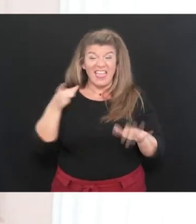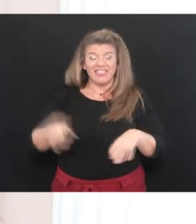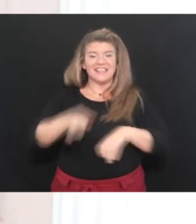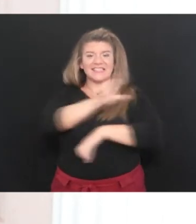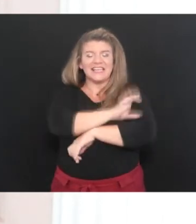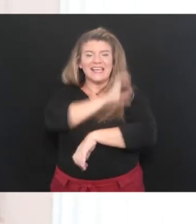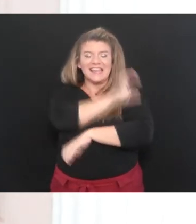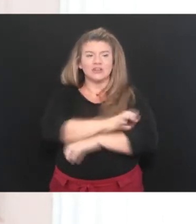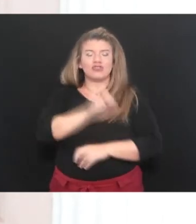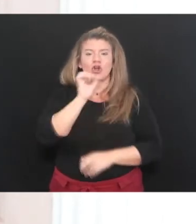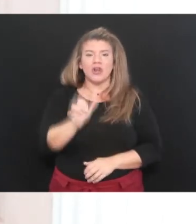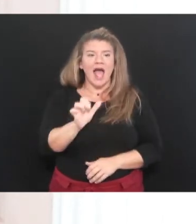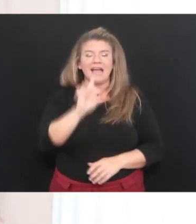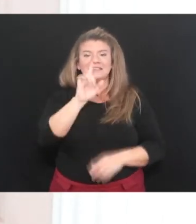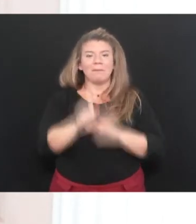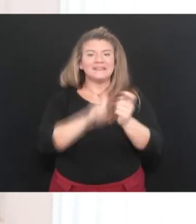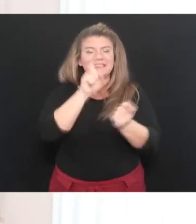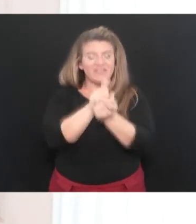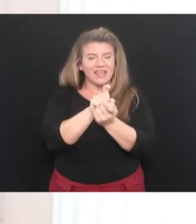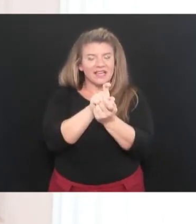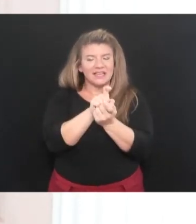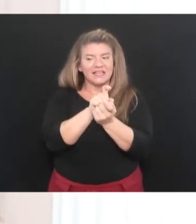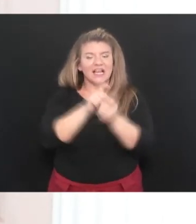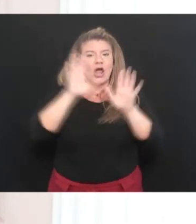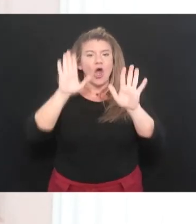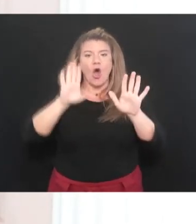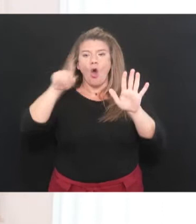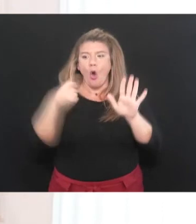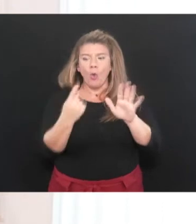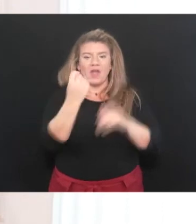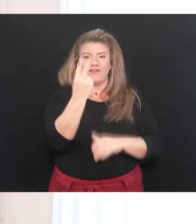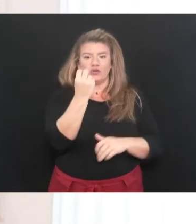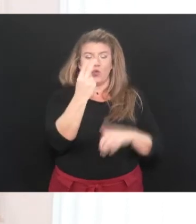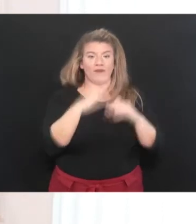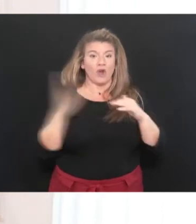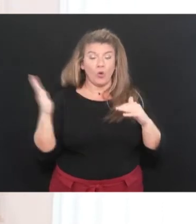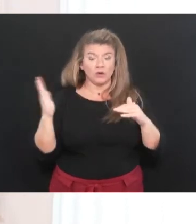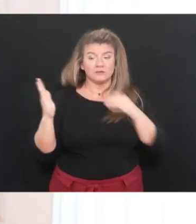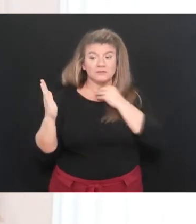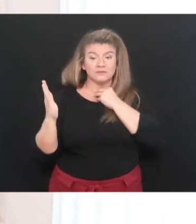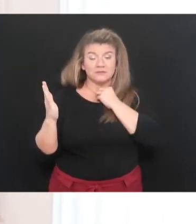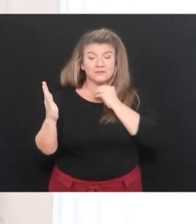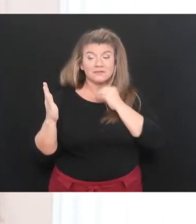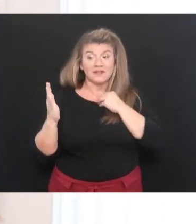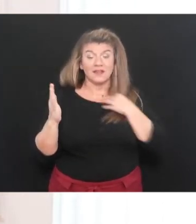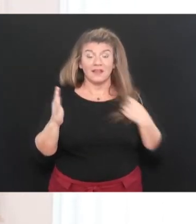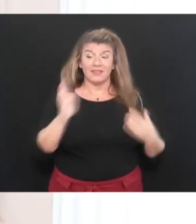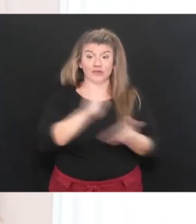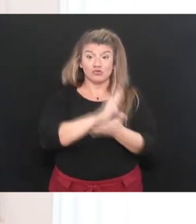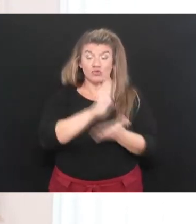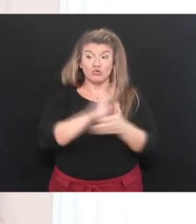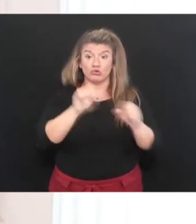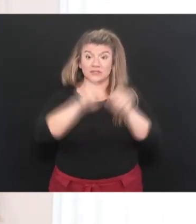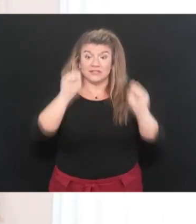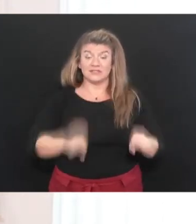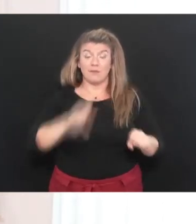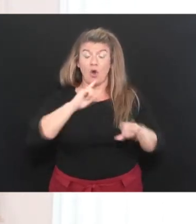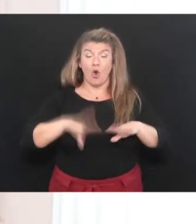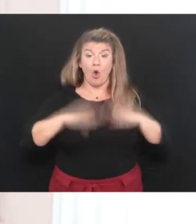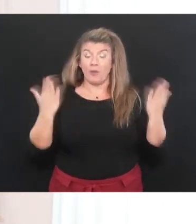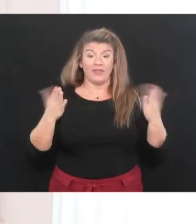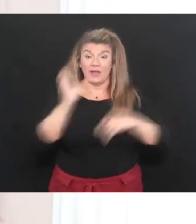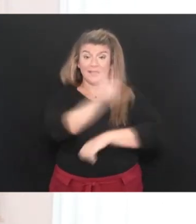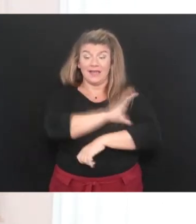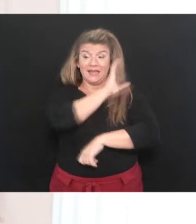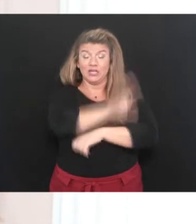clinics are not specifically just for the 12 and older. I mean, these school systems are opening many of these clinics up